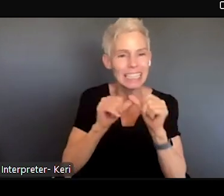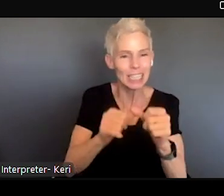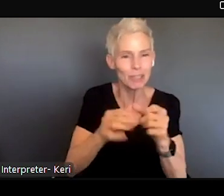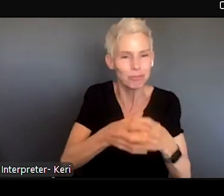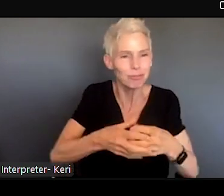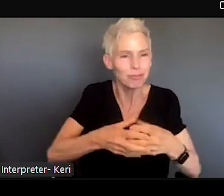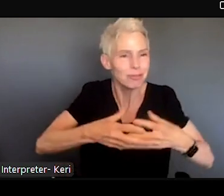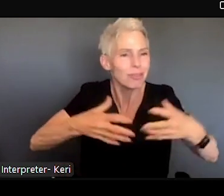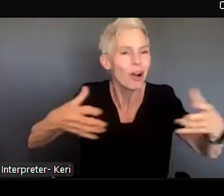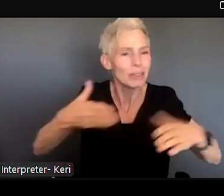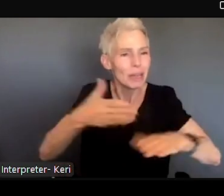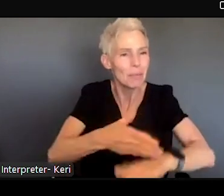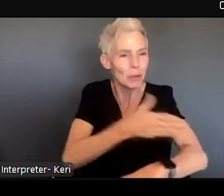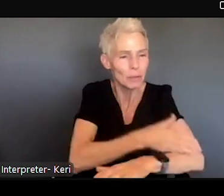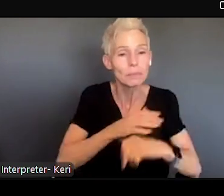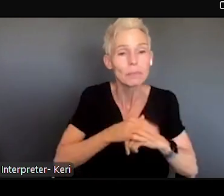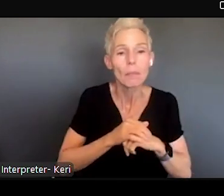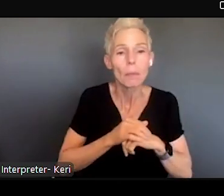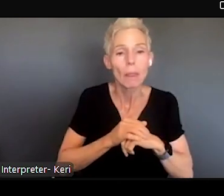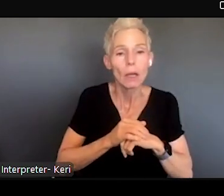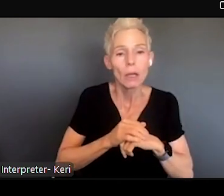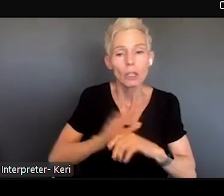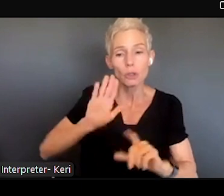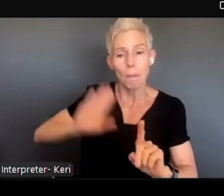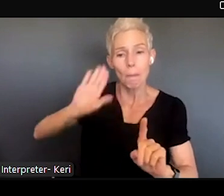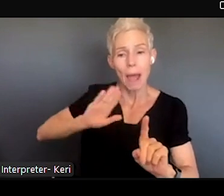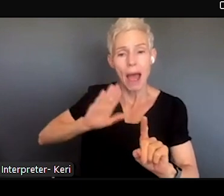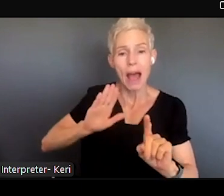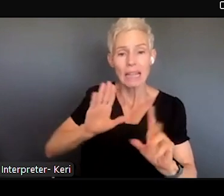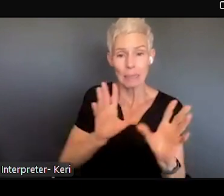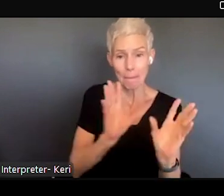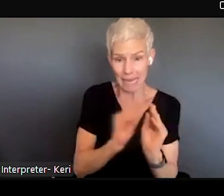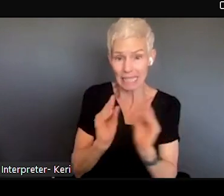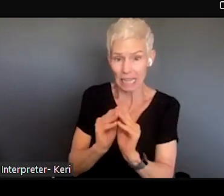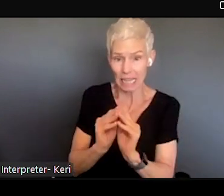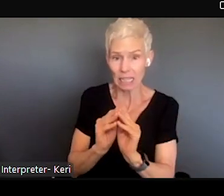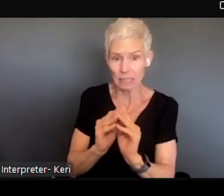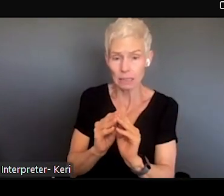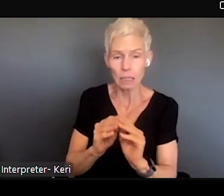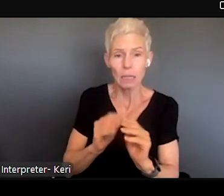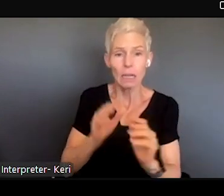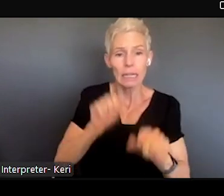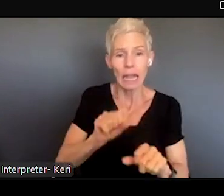So to get to past episodes, you can go to